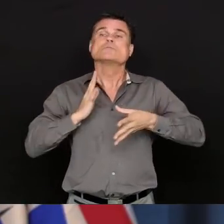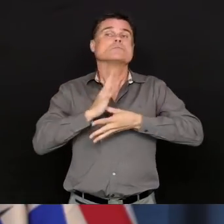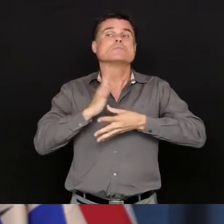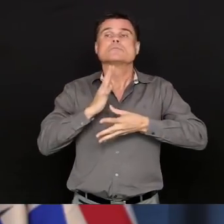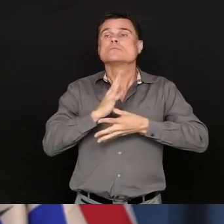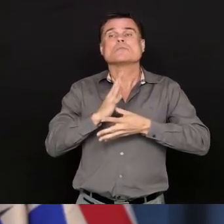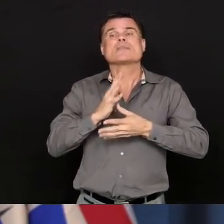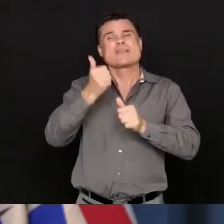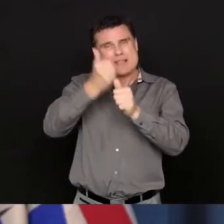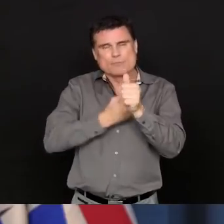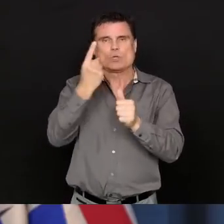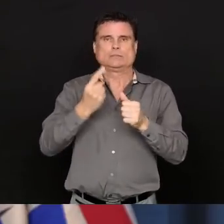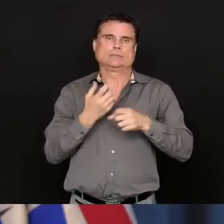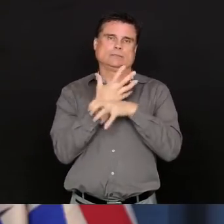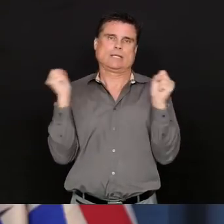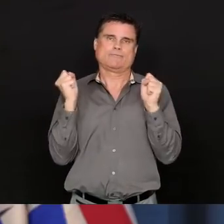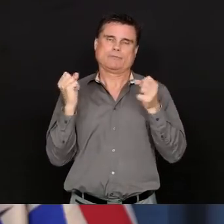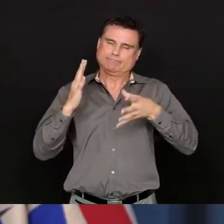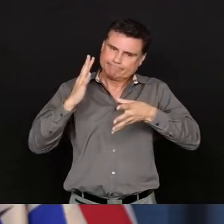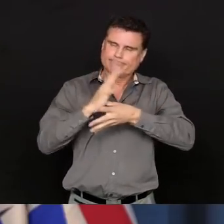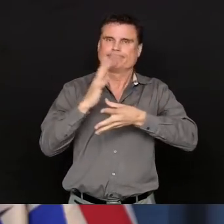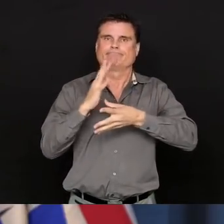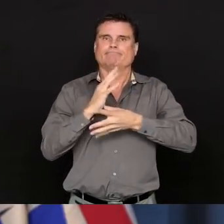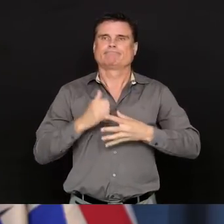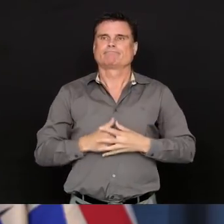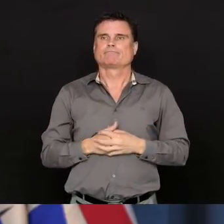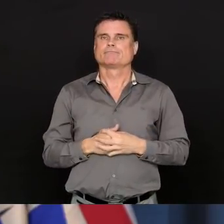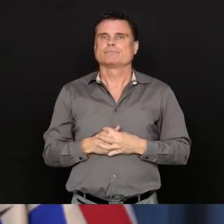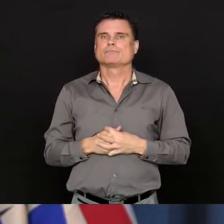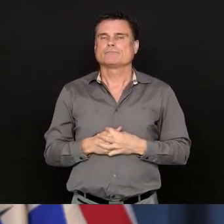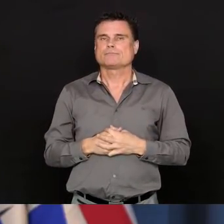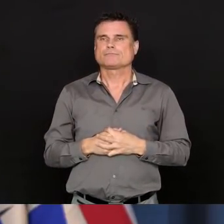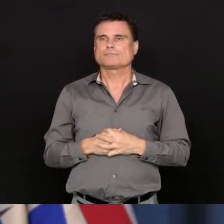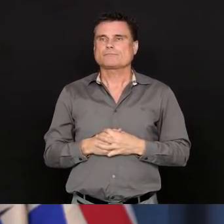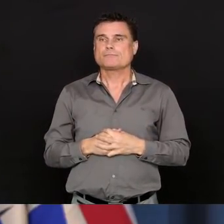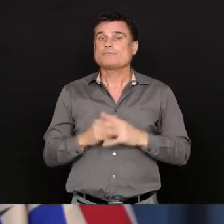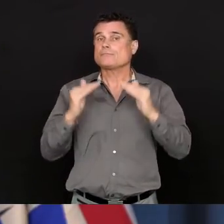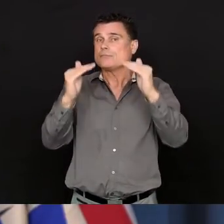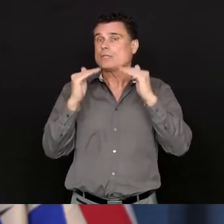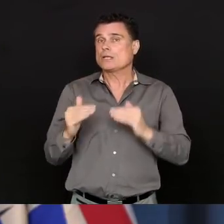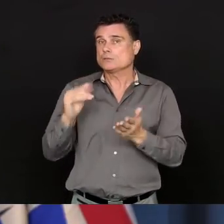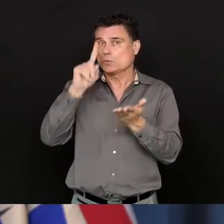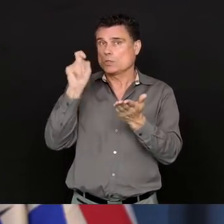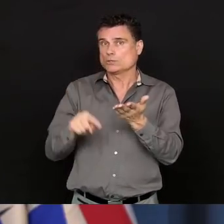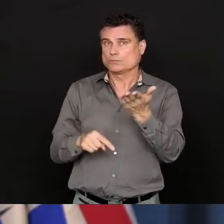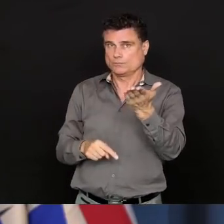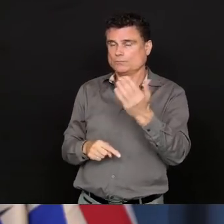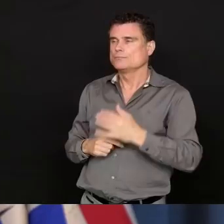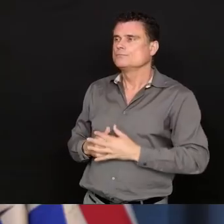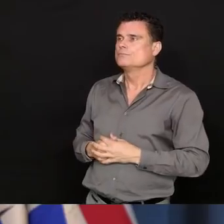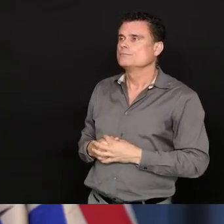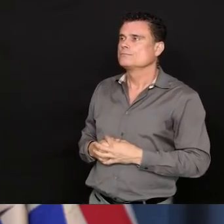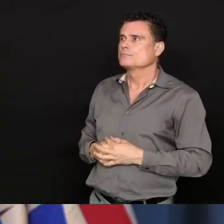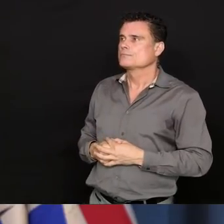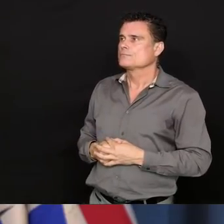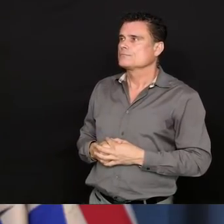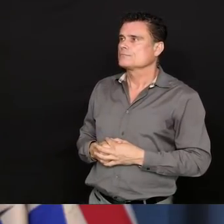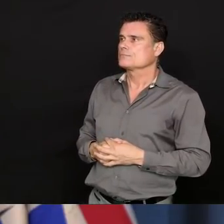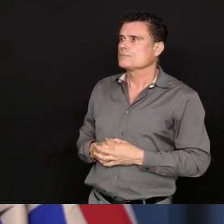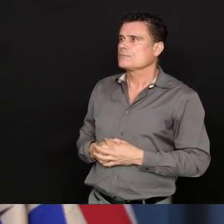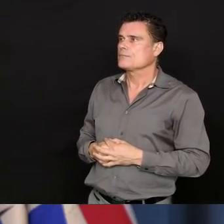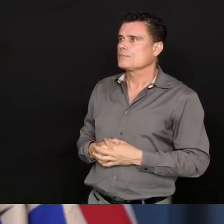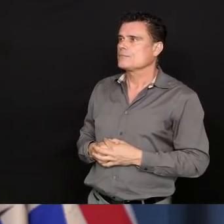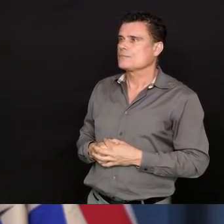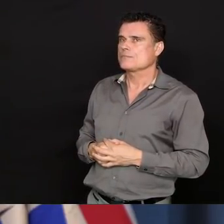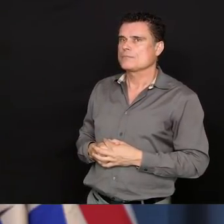CBC. Hi, Dr. Henry. There's mounting evidence that COVID is being spread by people who are asymptomatic. Dr.